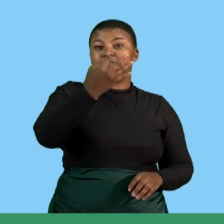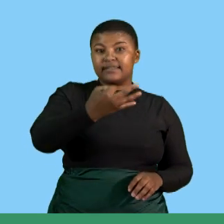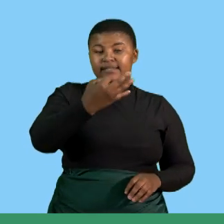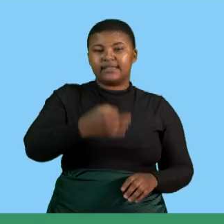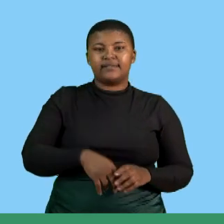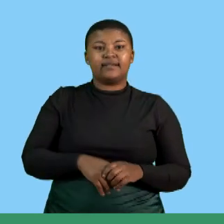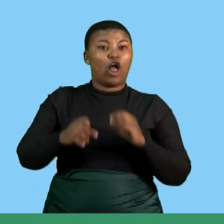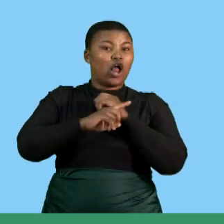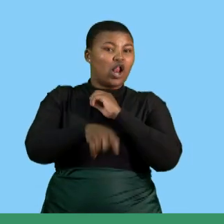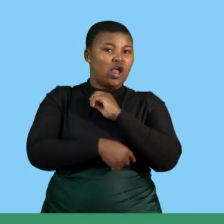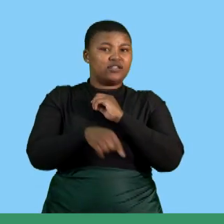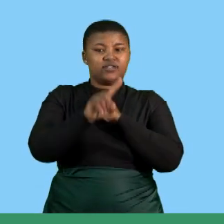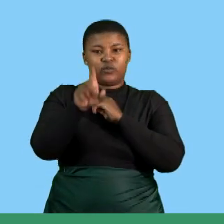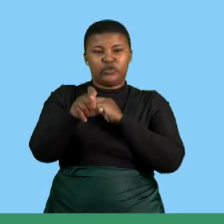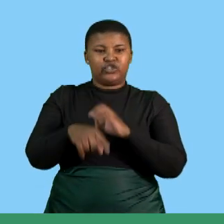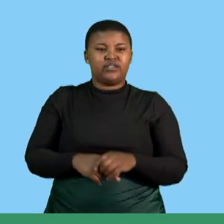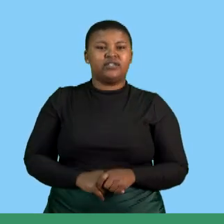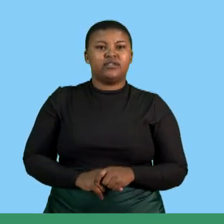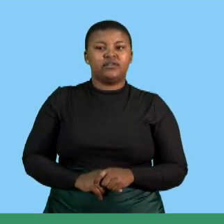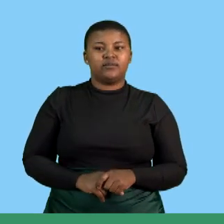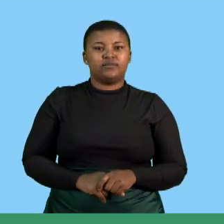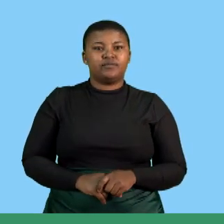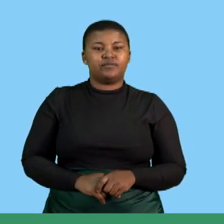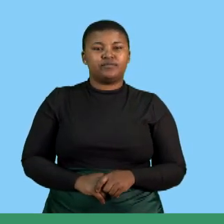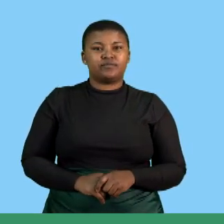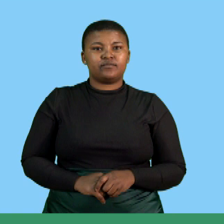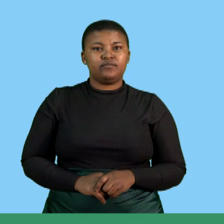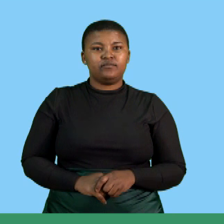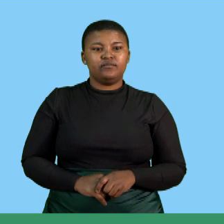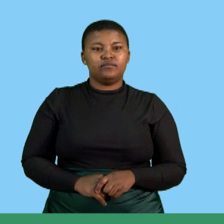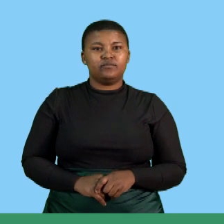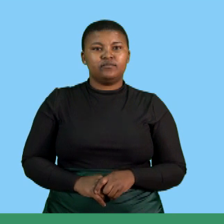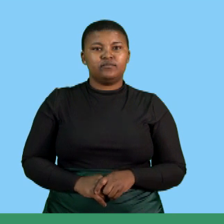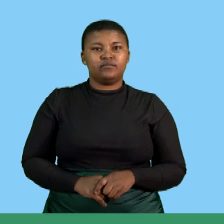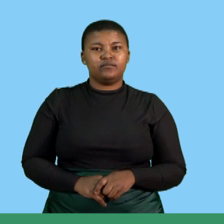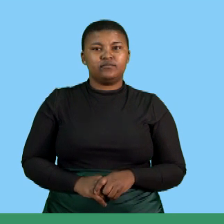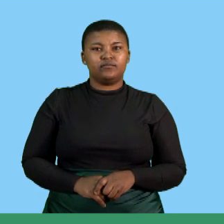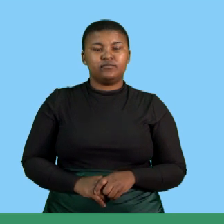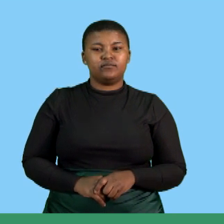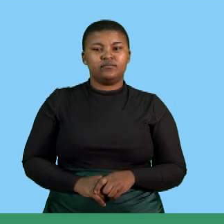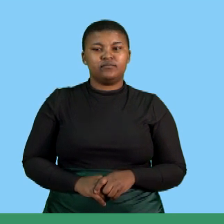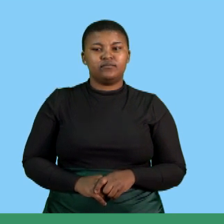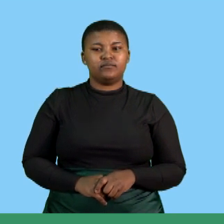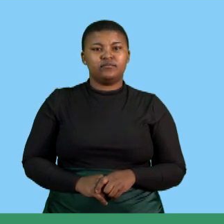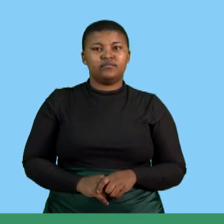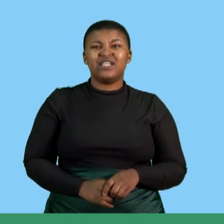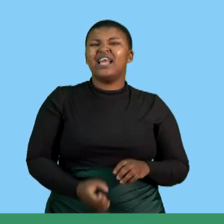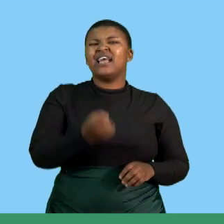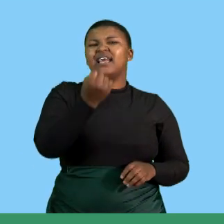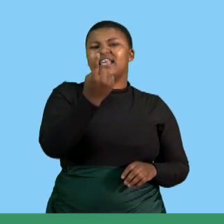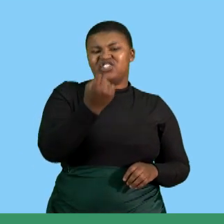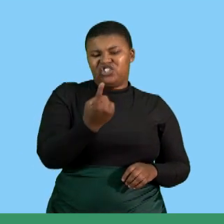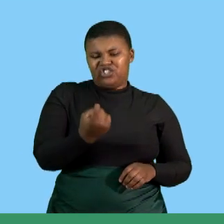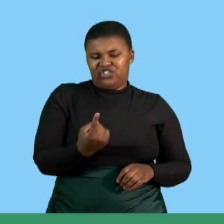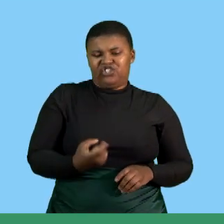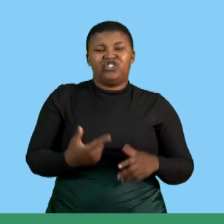then move on to our last application question, and the question reads, classify each of